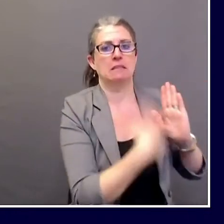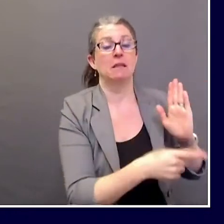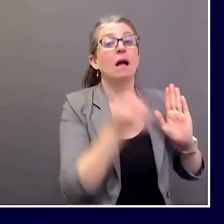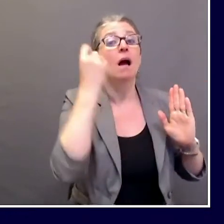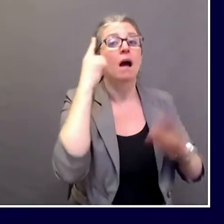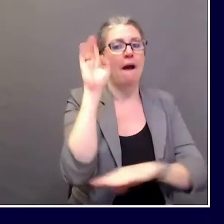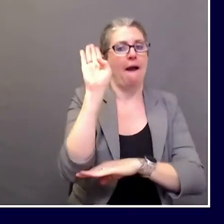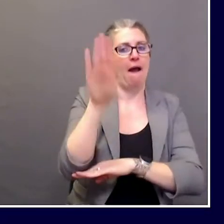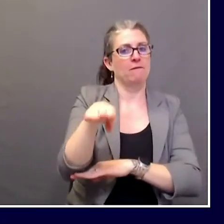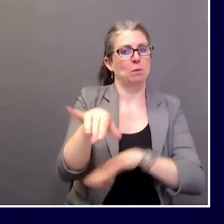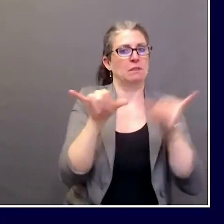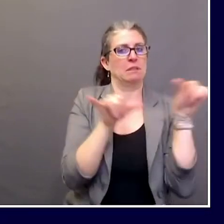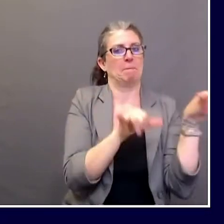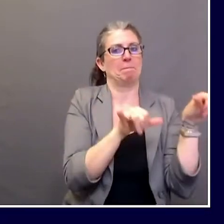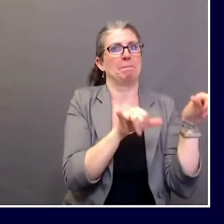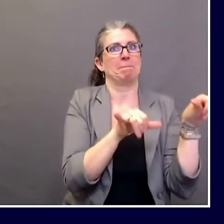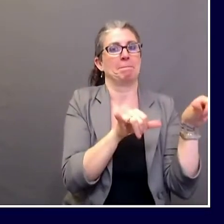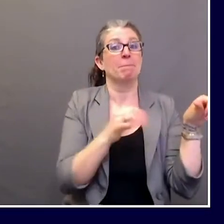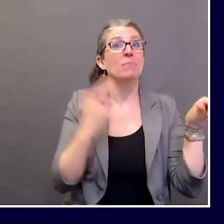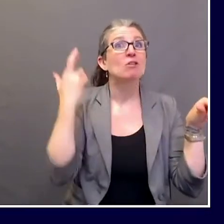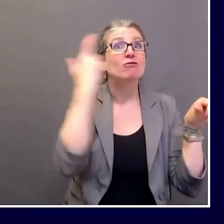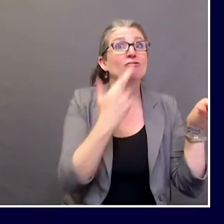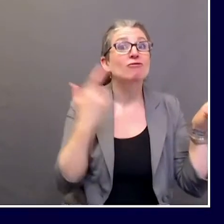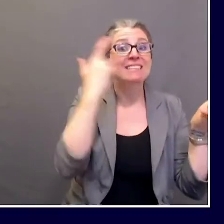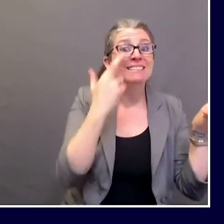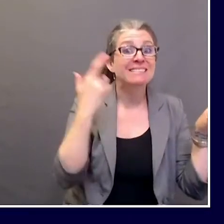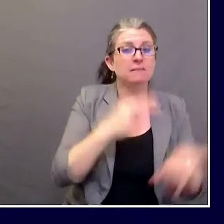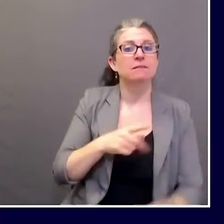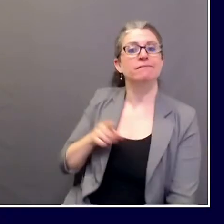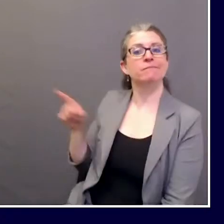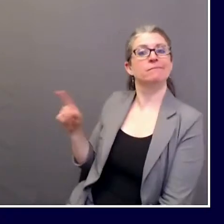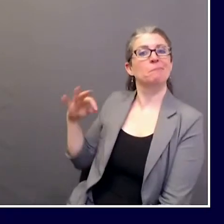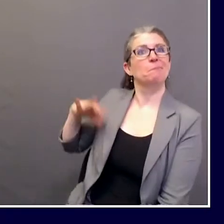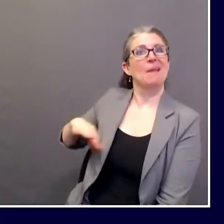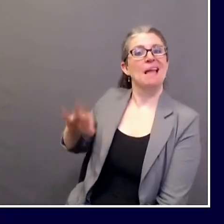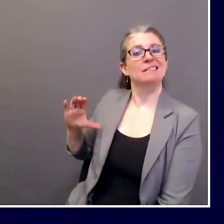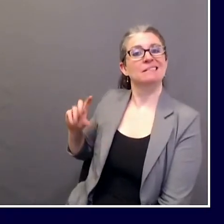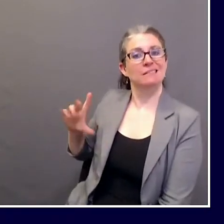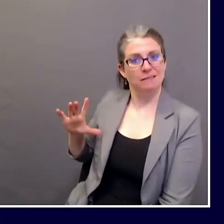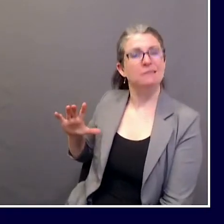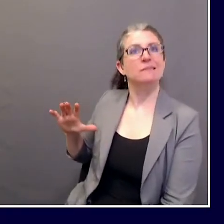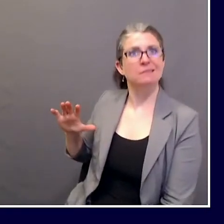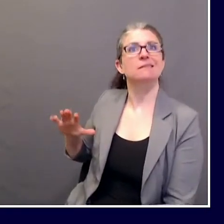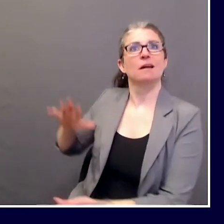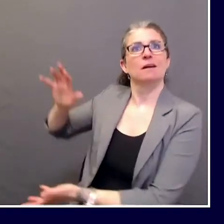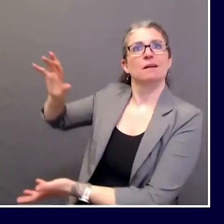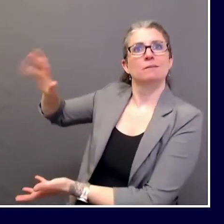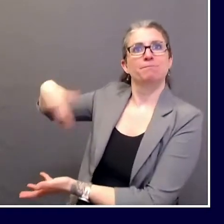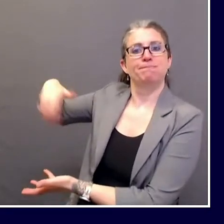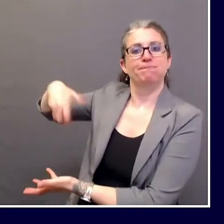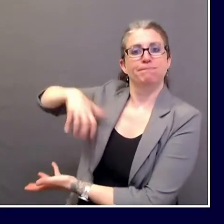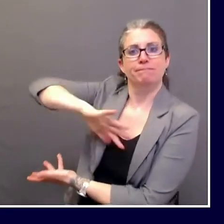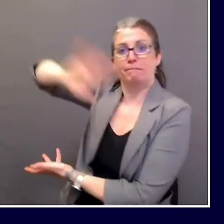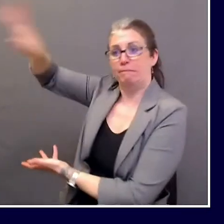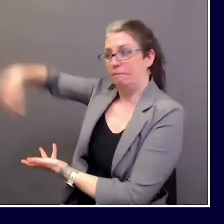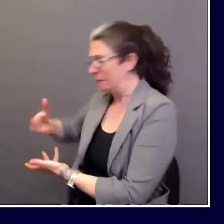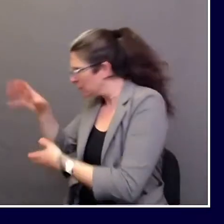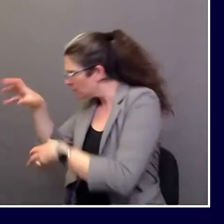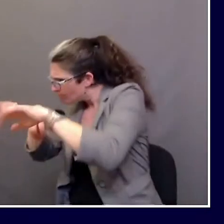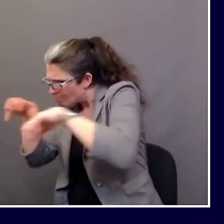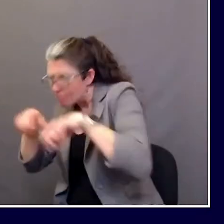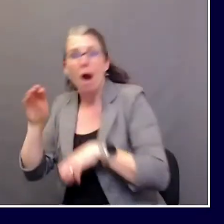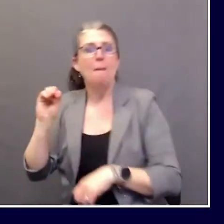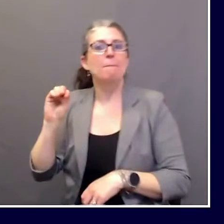Thankfully, Maine CDC was able to obtain Moderna vaccine, redirect some vaccine from Maine General